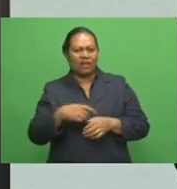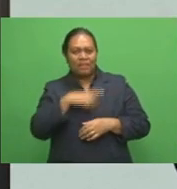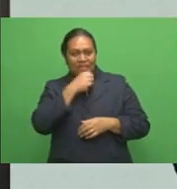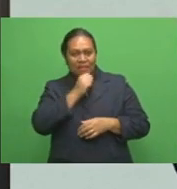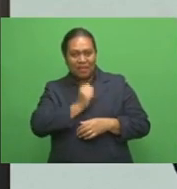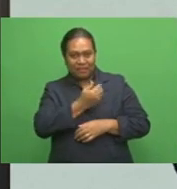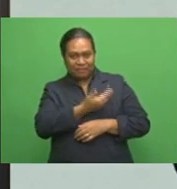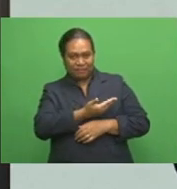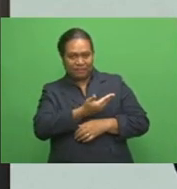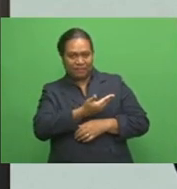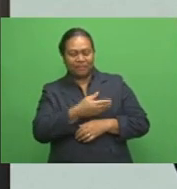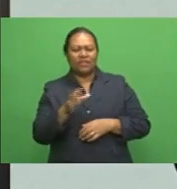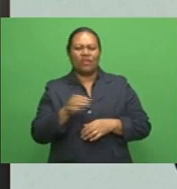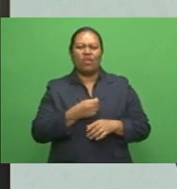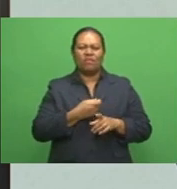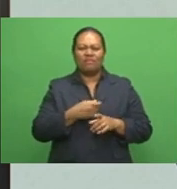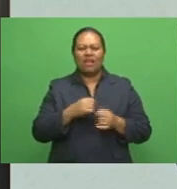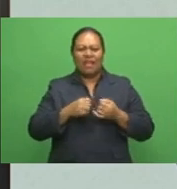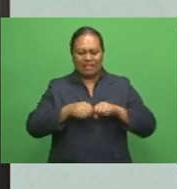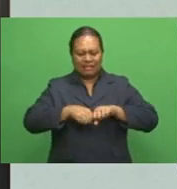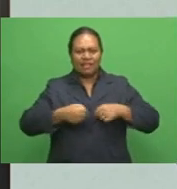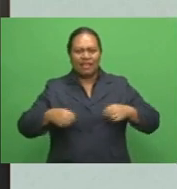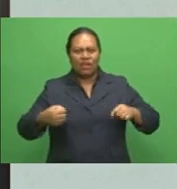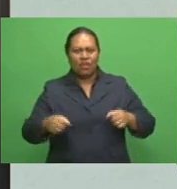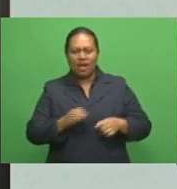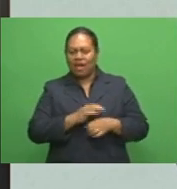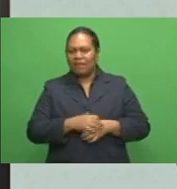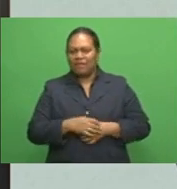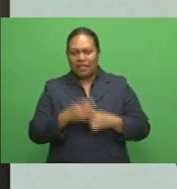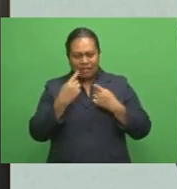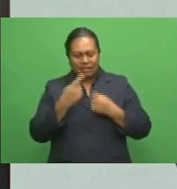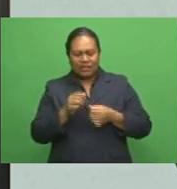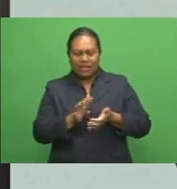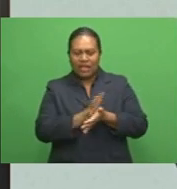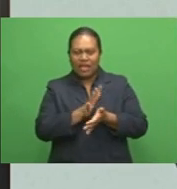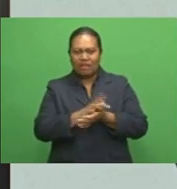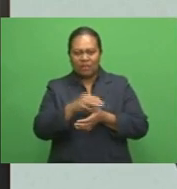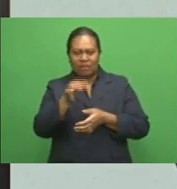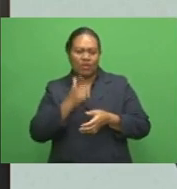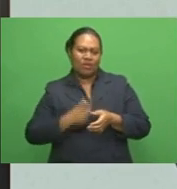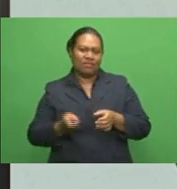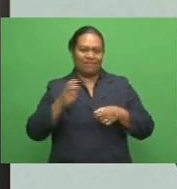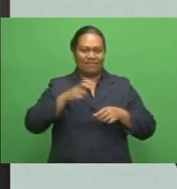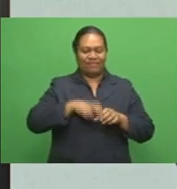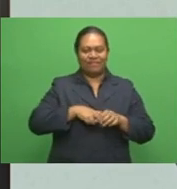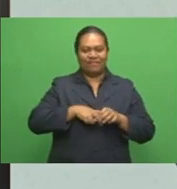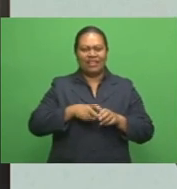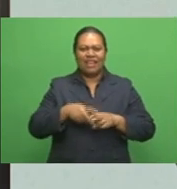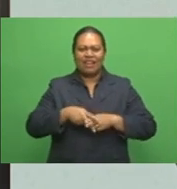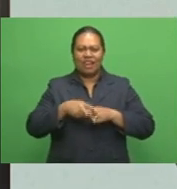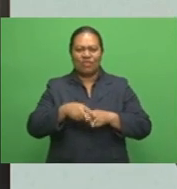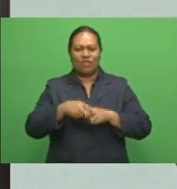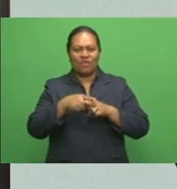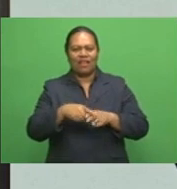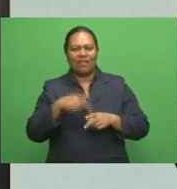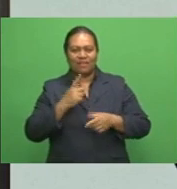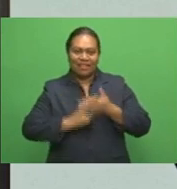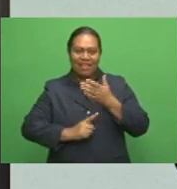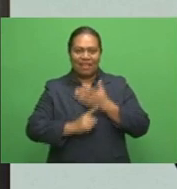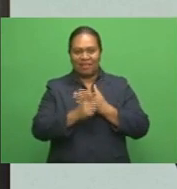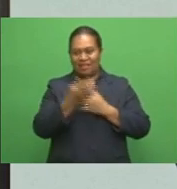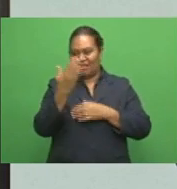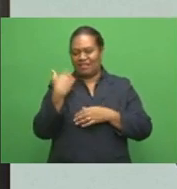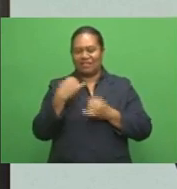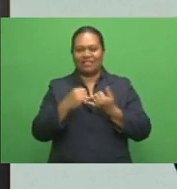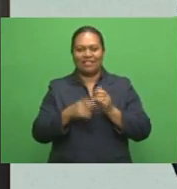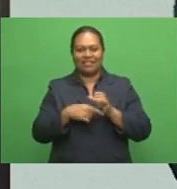Wasurakuta from Nakorobo in Serua did not disappoint when he debuted for Nanronga against Suva in the Skipper Cup Fairbrother Challenge.